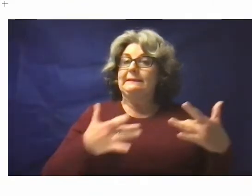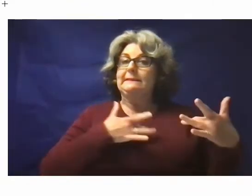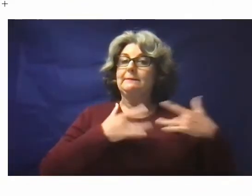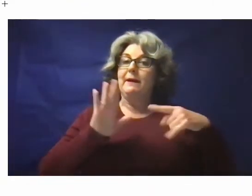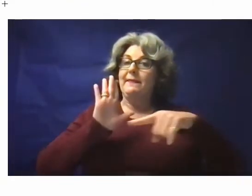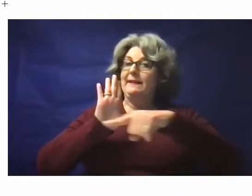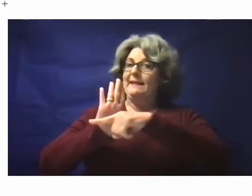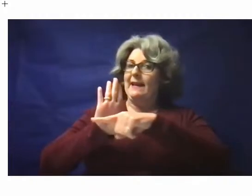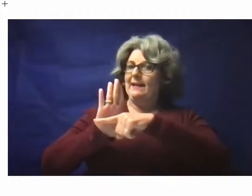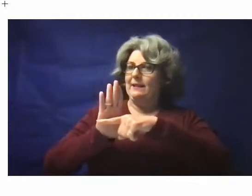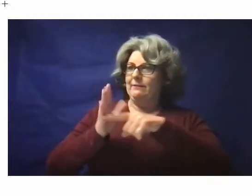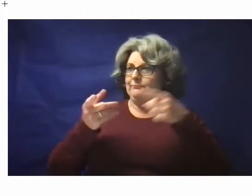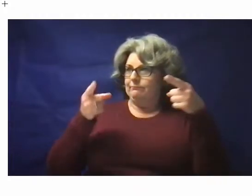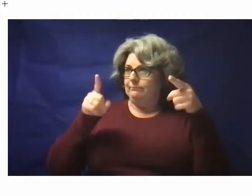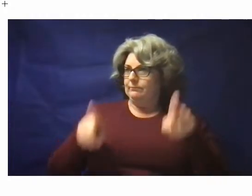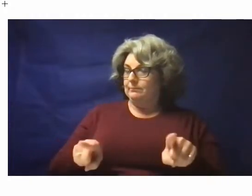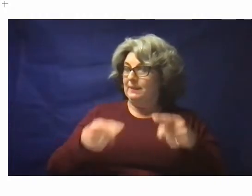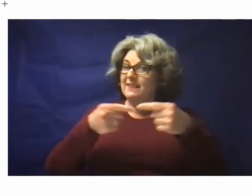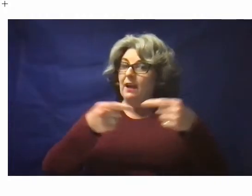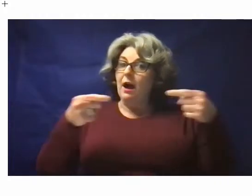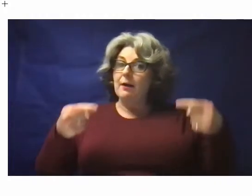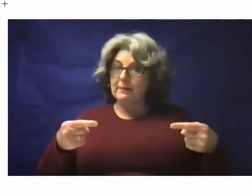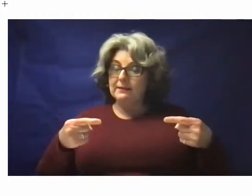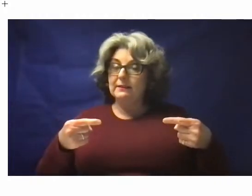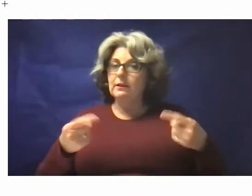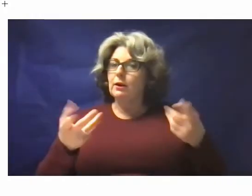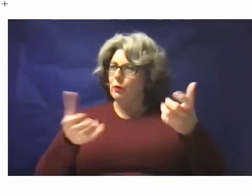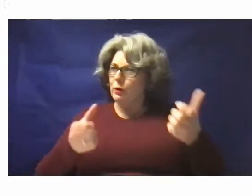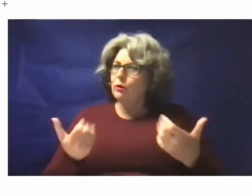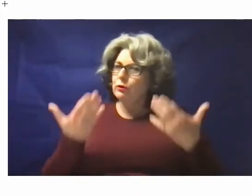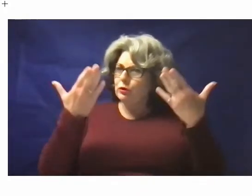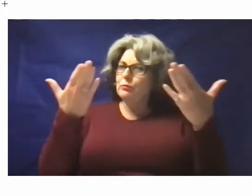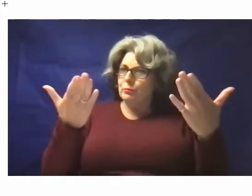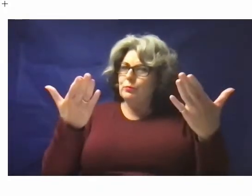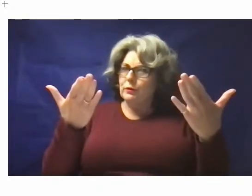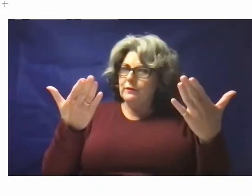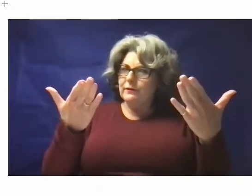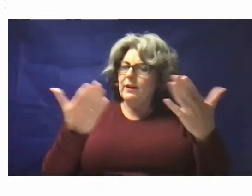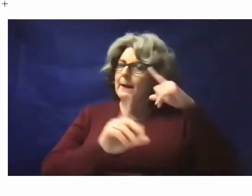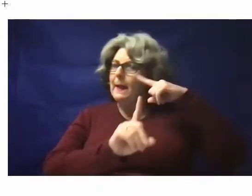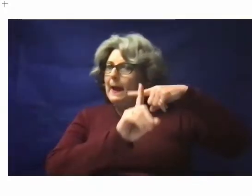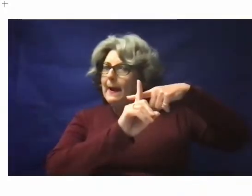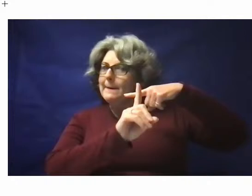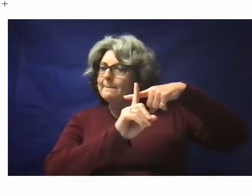is opposite. We'd like to provide positive